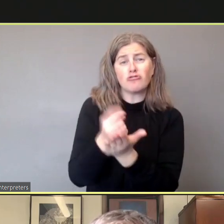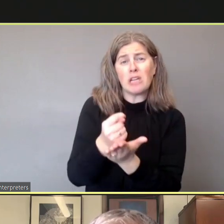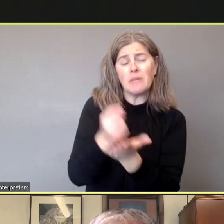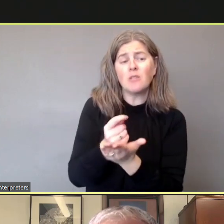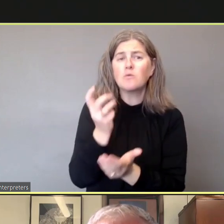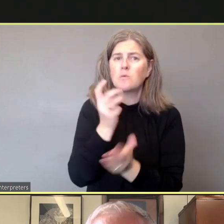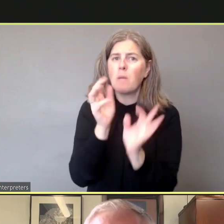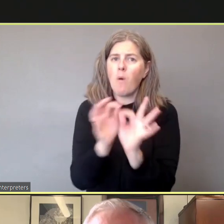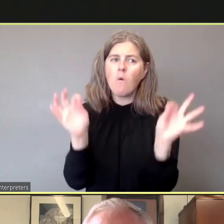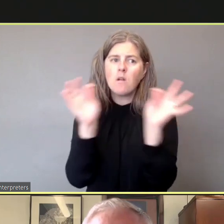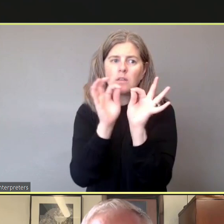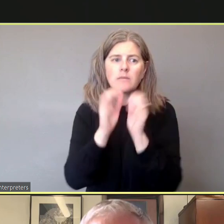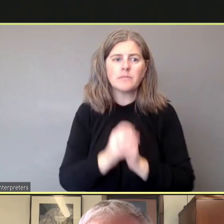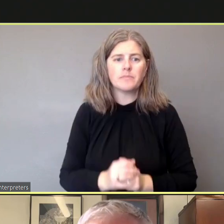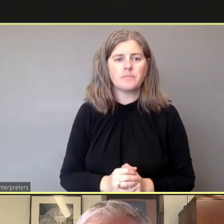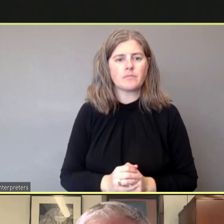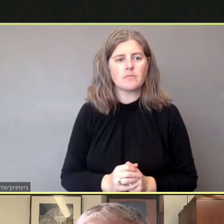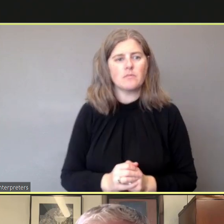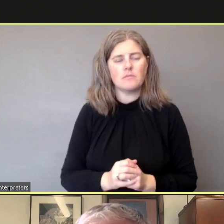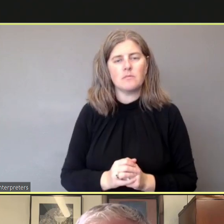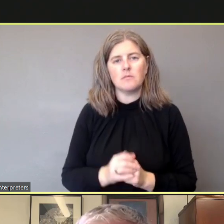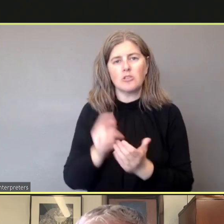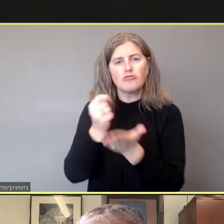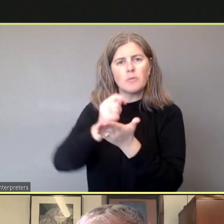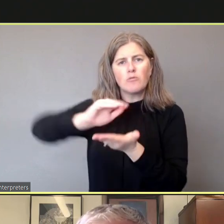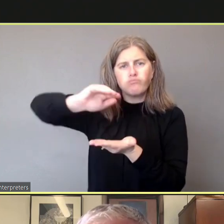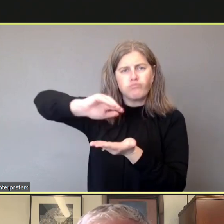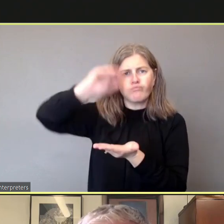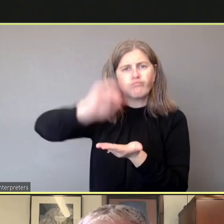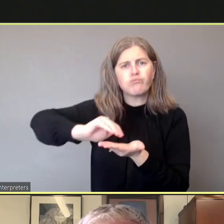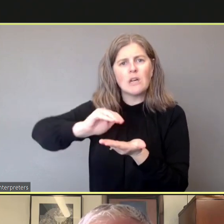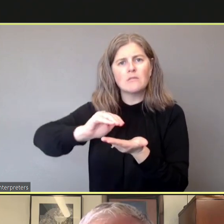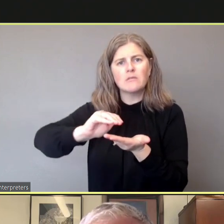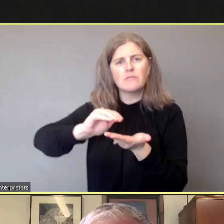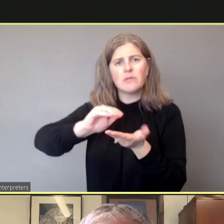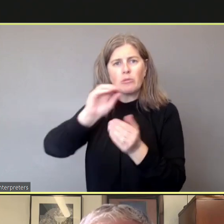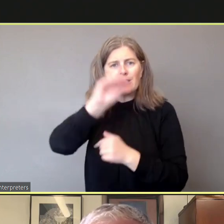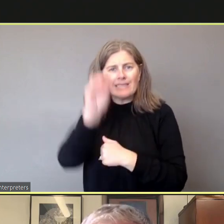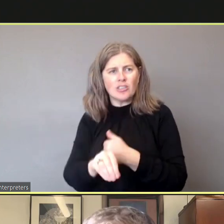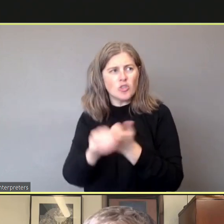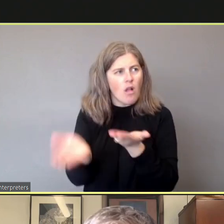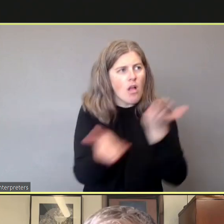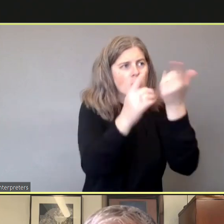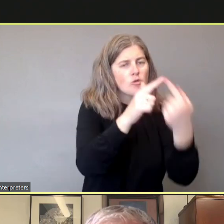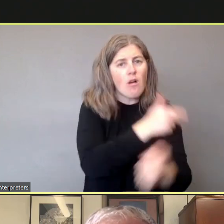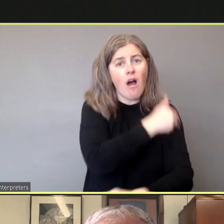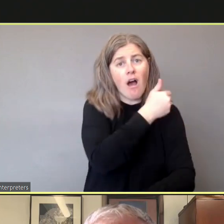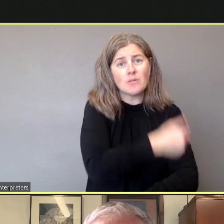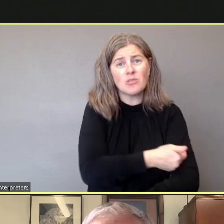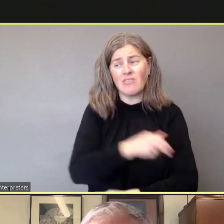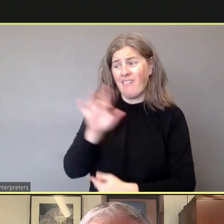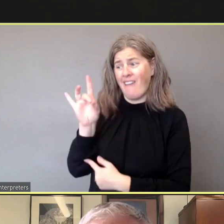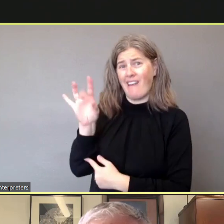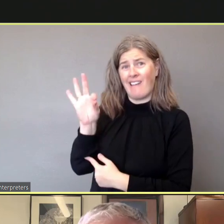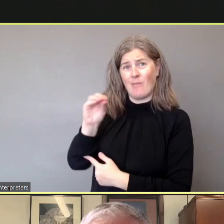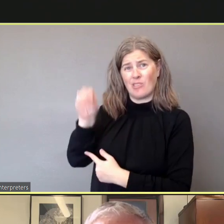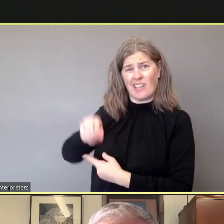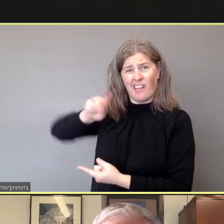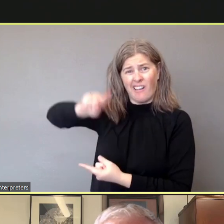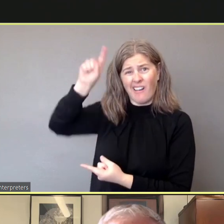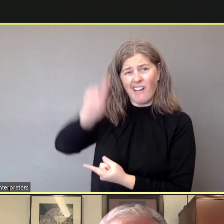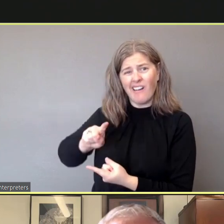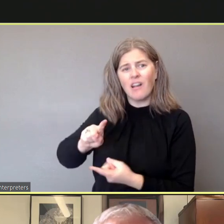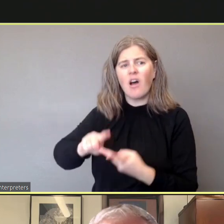deal. Reduces the chance of being in the hospital by 89% for one agent, another agent a